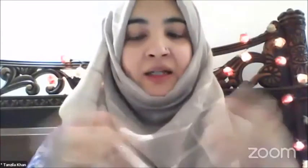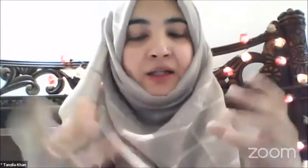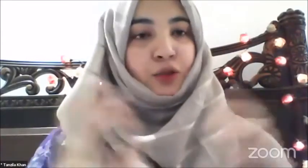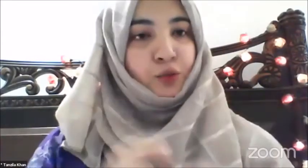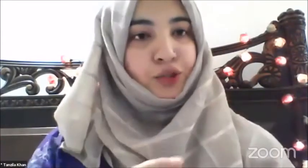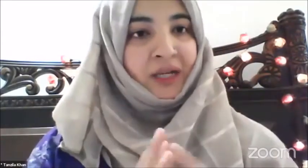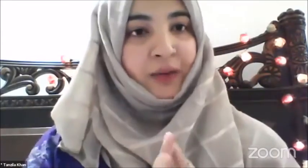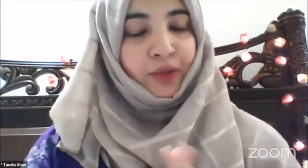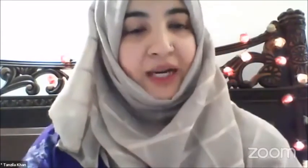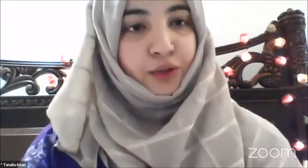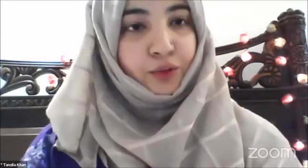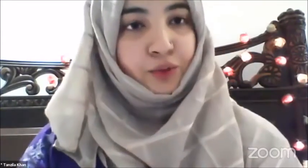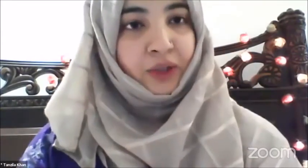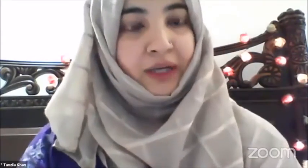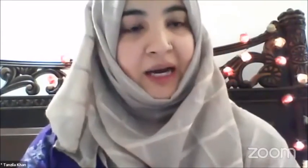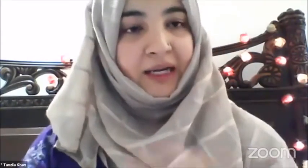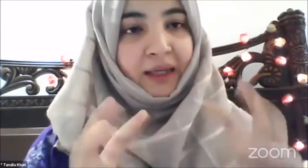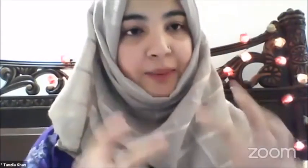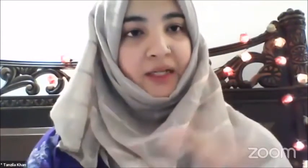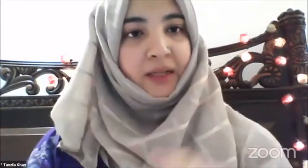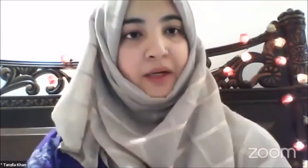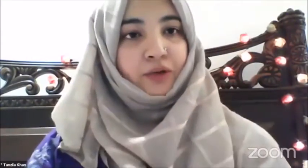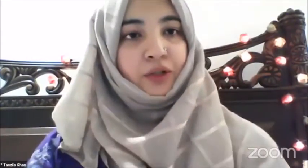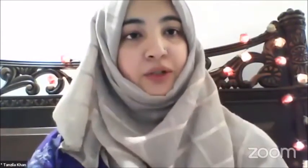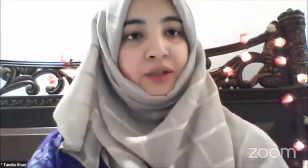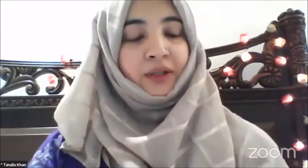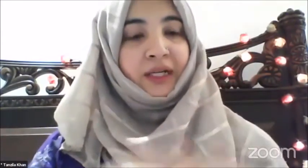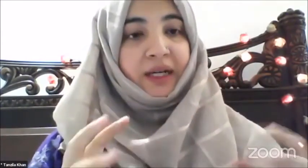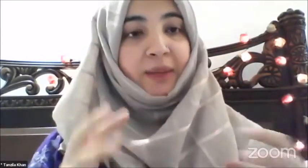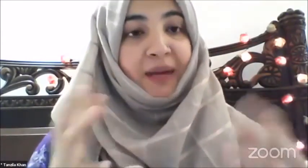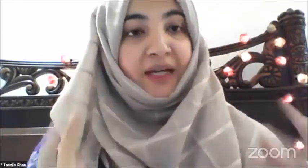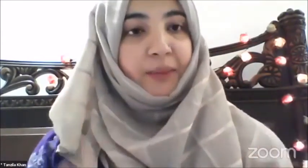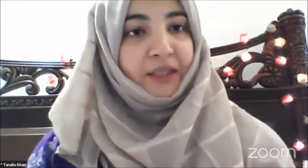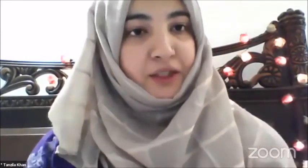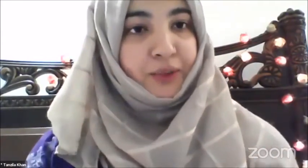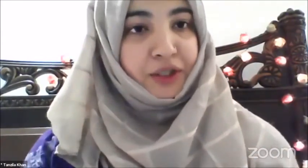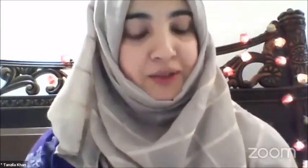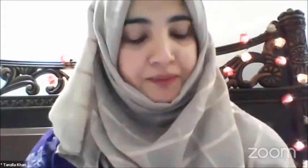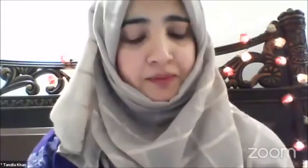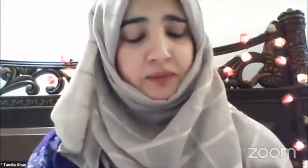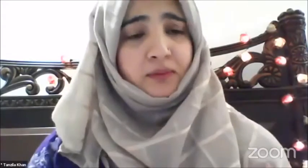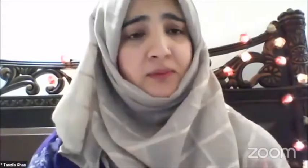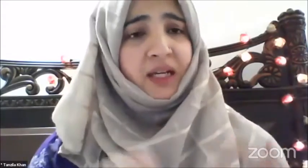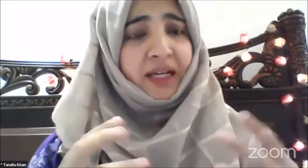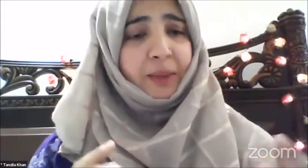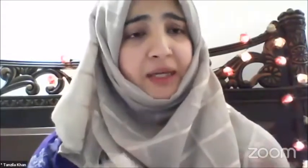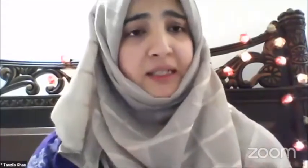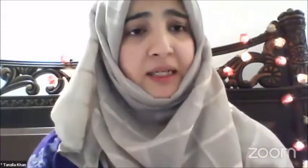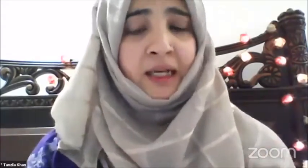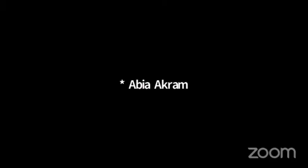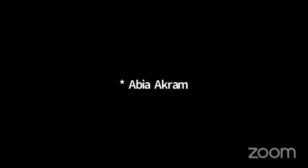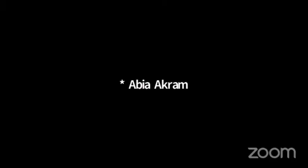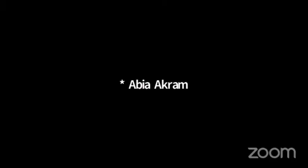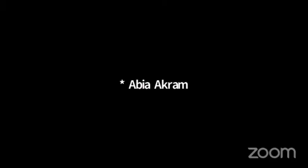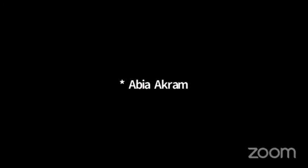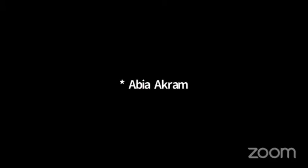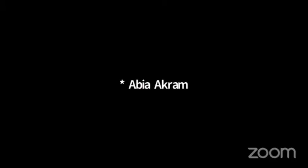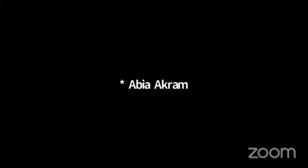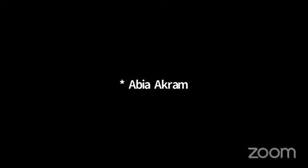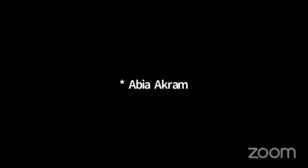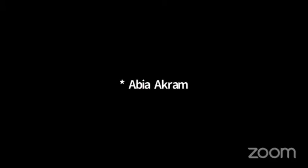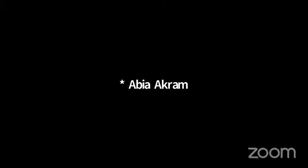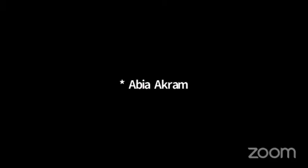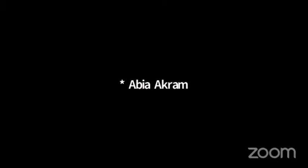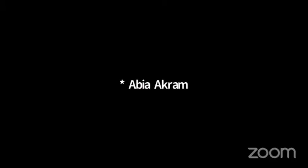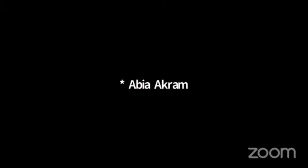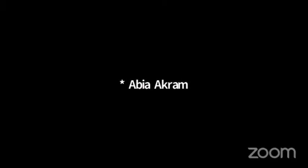in conclusion, I would like to add a bit about the current pandemic situation here in Pakistan, and I'm